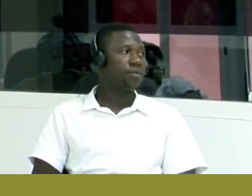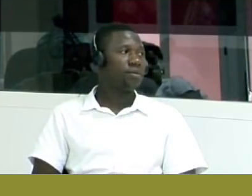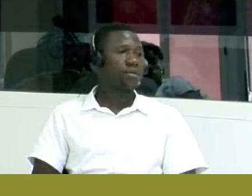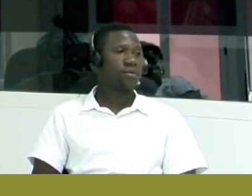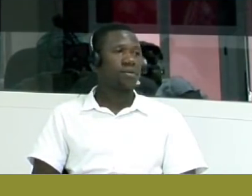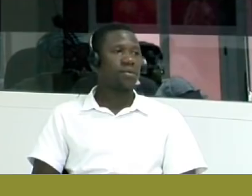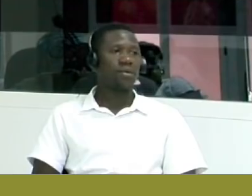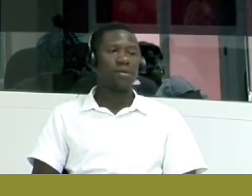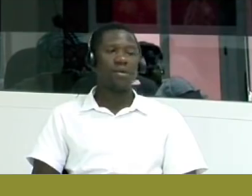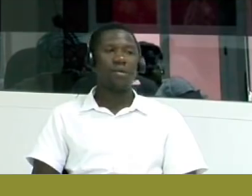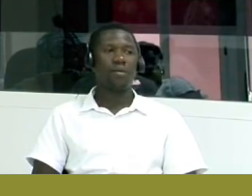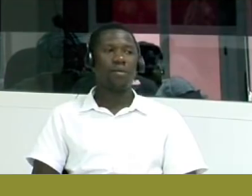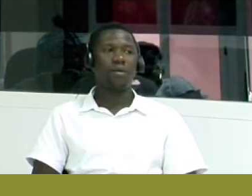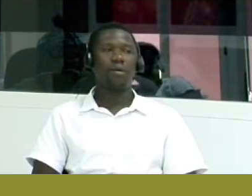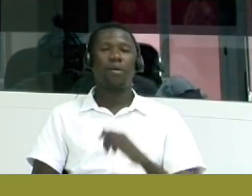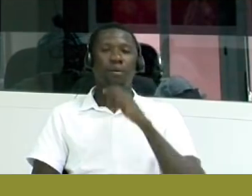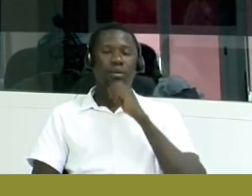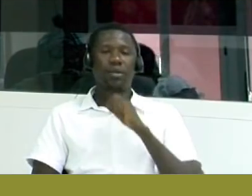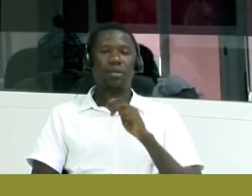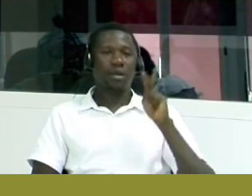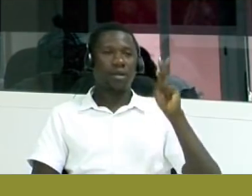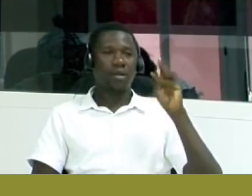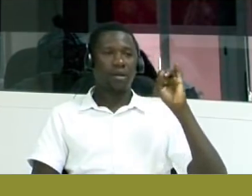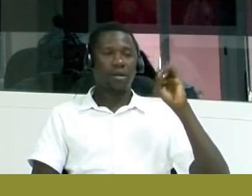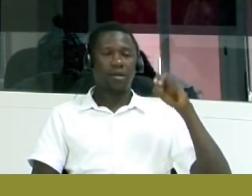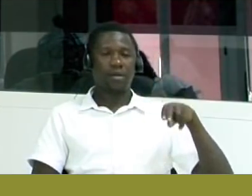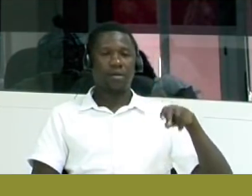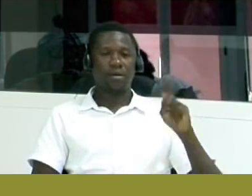Mr. King, to me it looks like